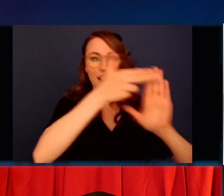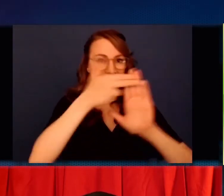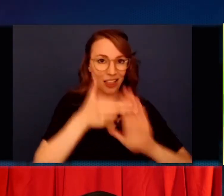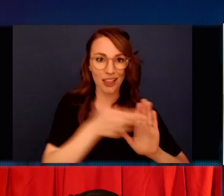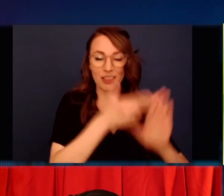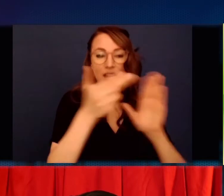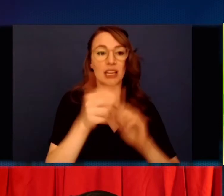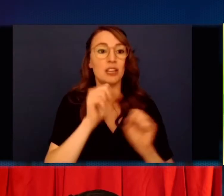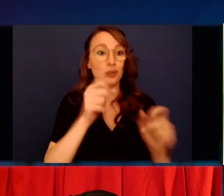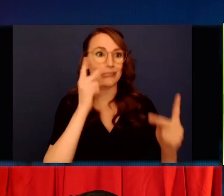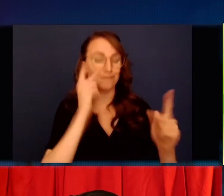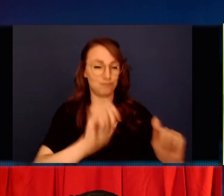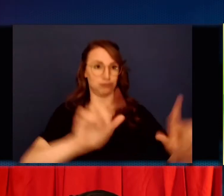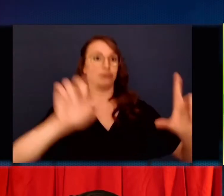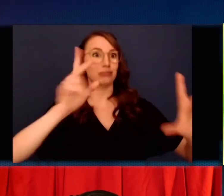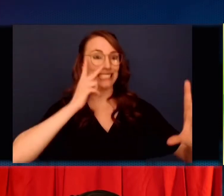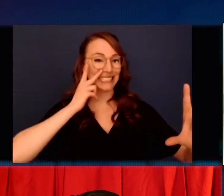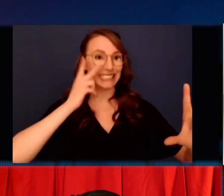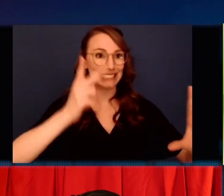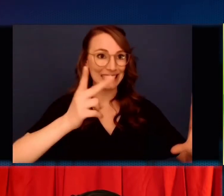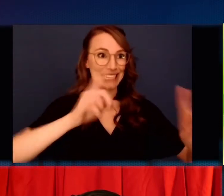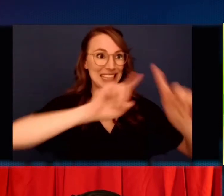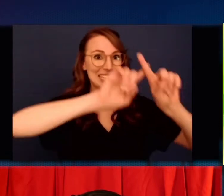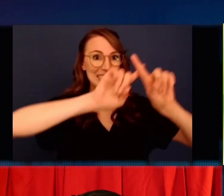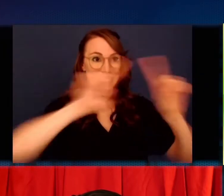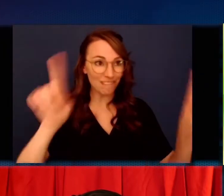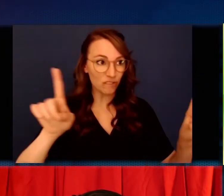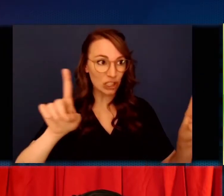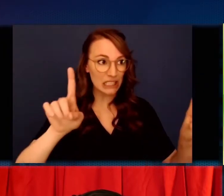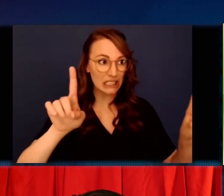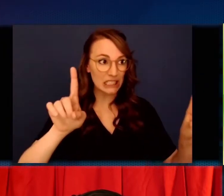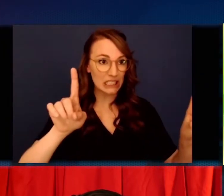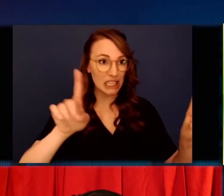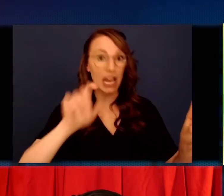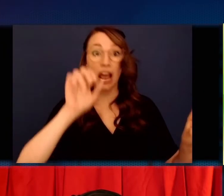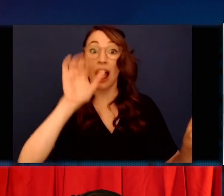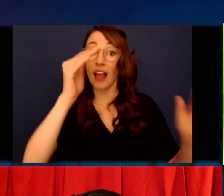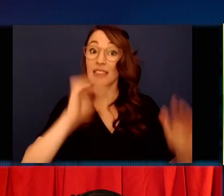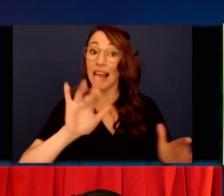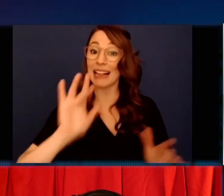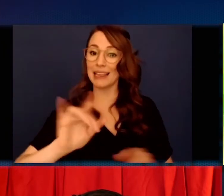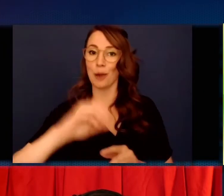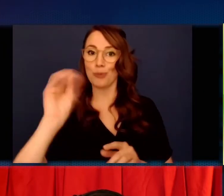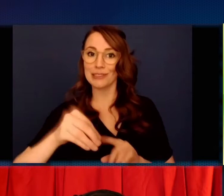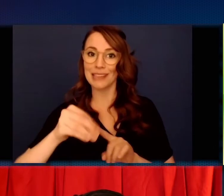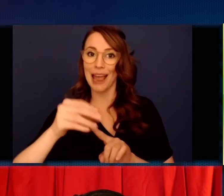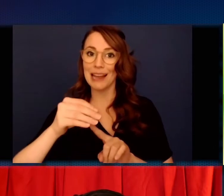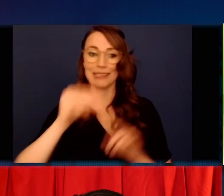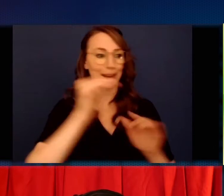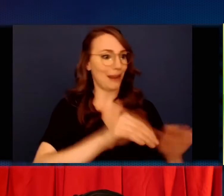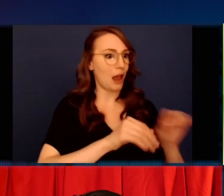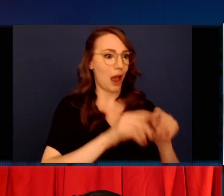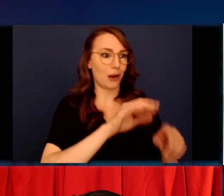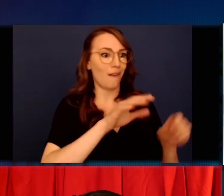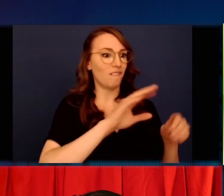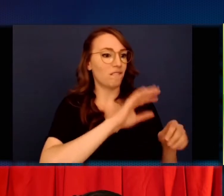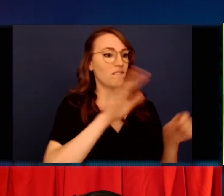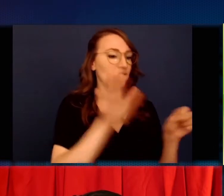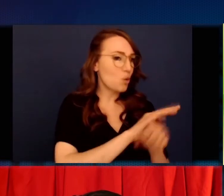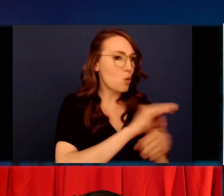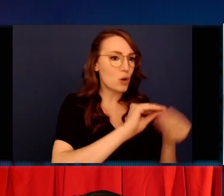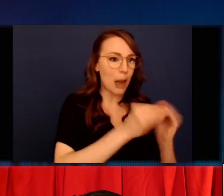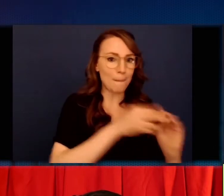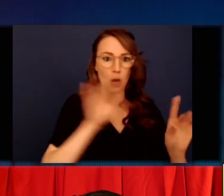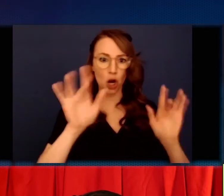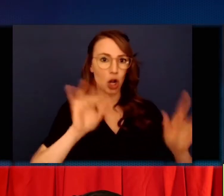see the differences, and you can click on percentages and then a total number. So please go and check that Yep,